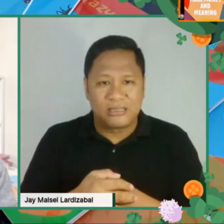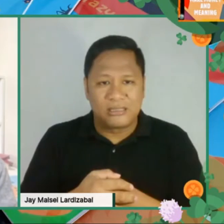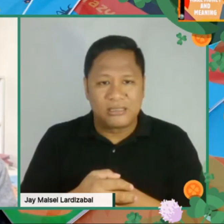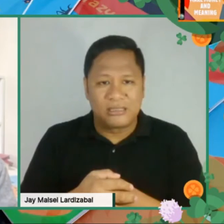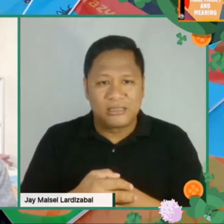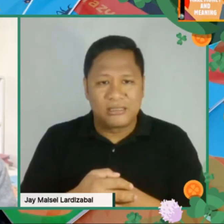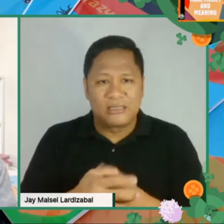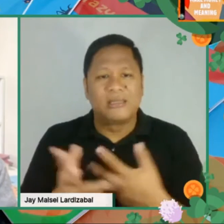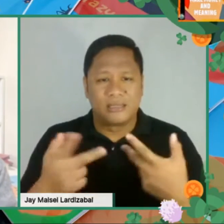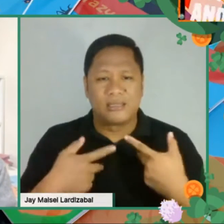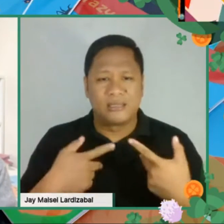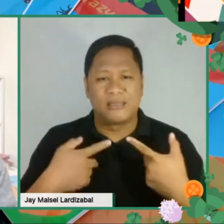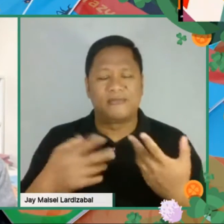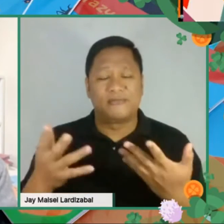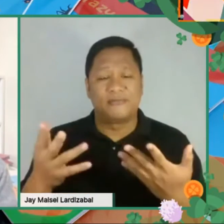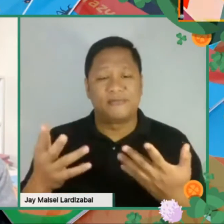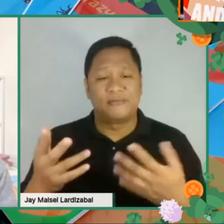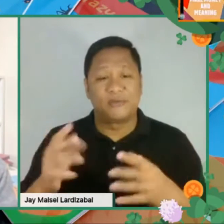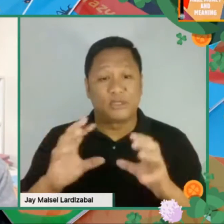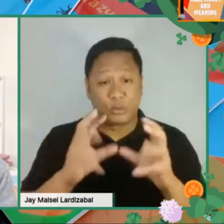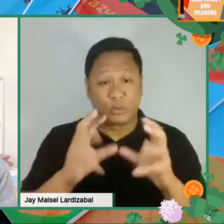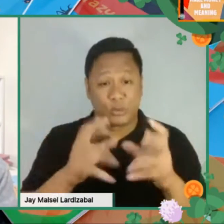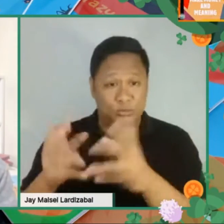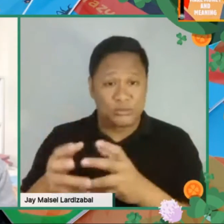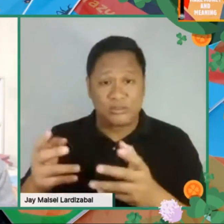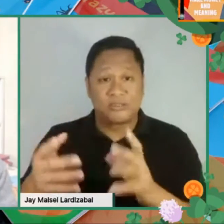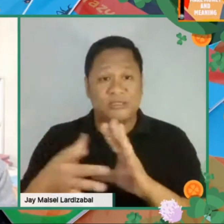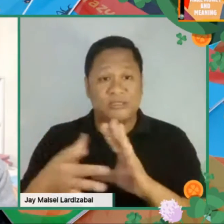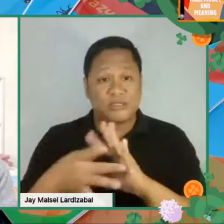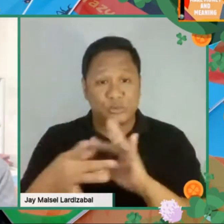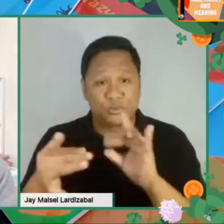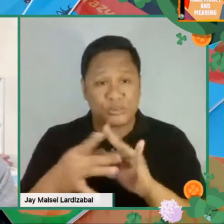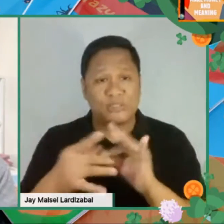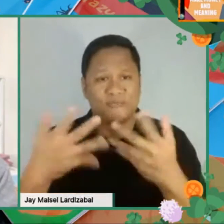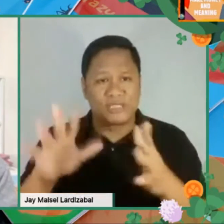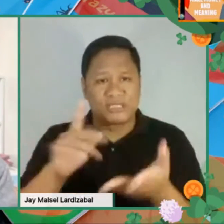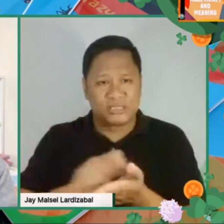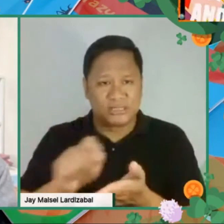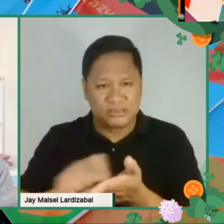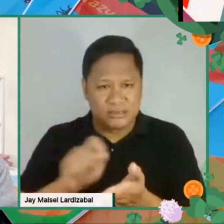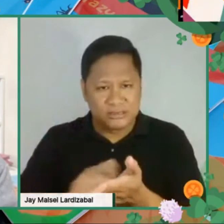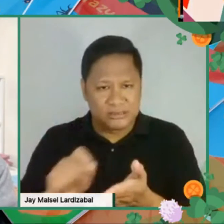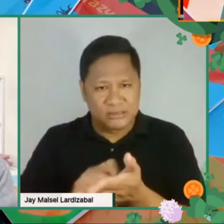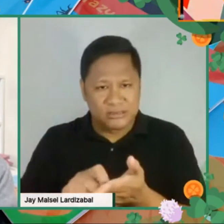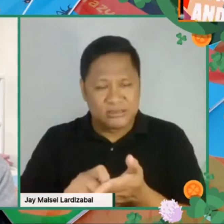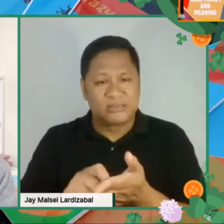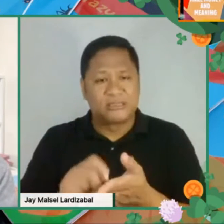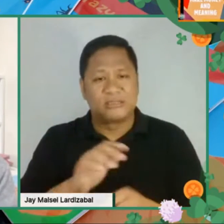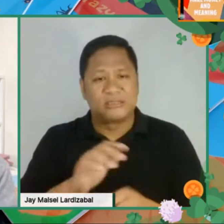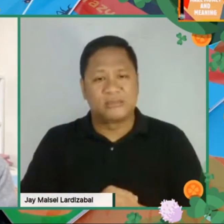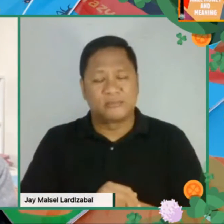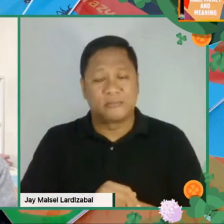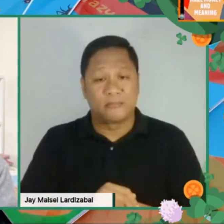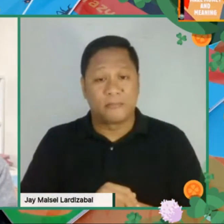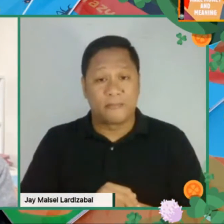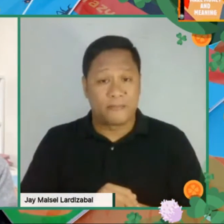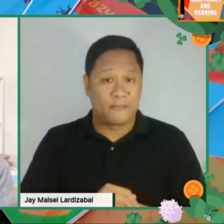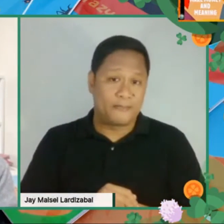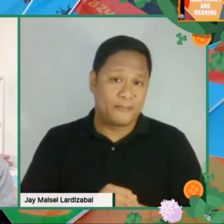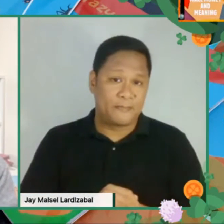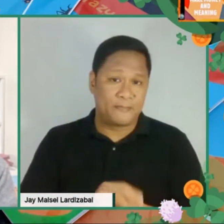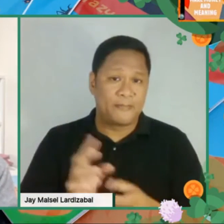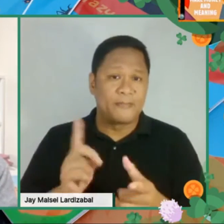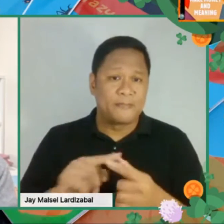revision mode, let's say. The story has been written already, and it's in